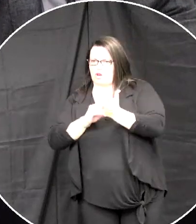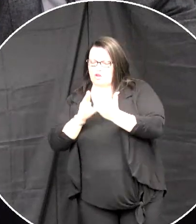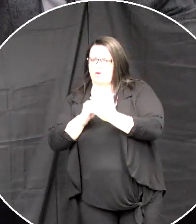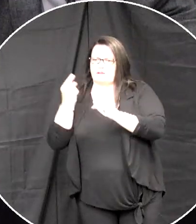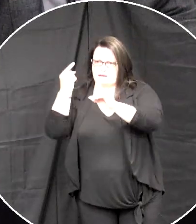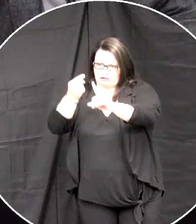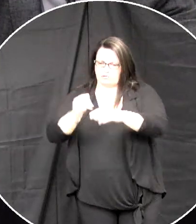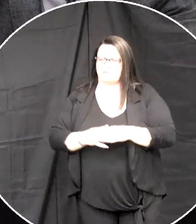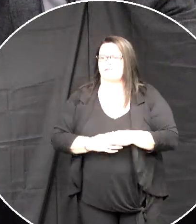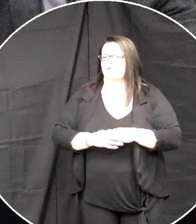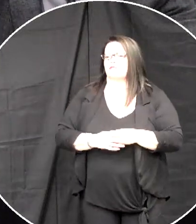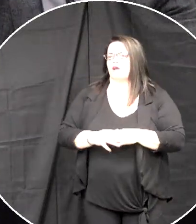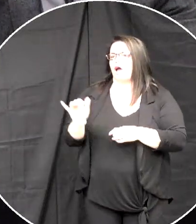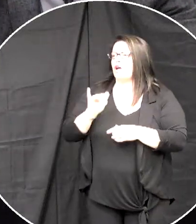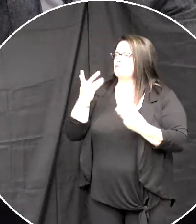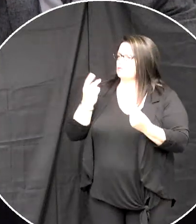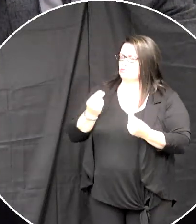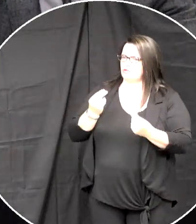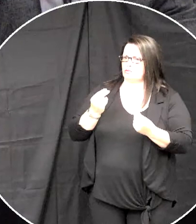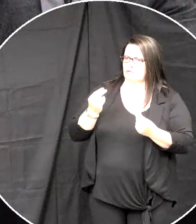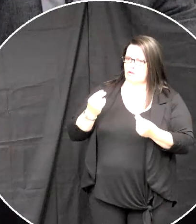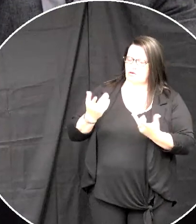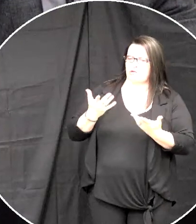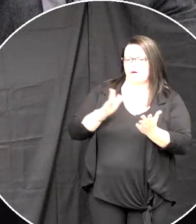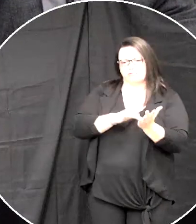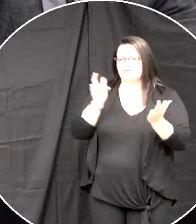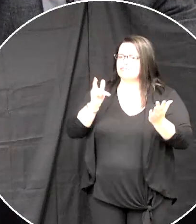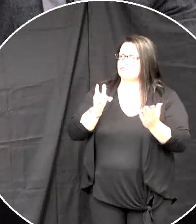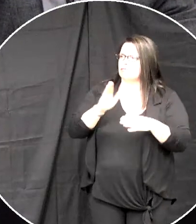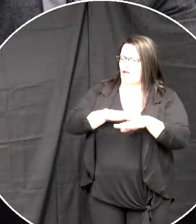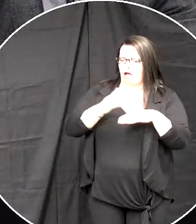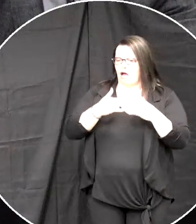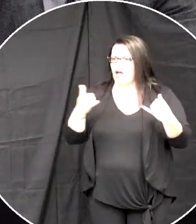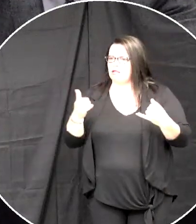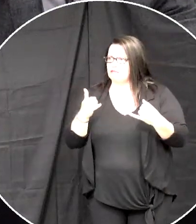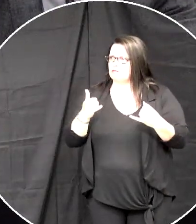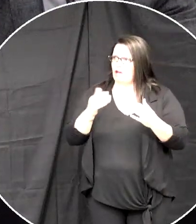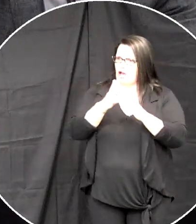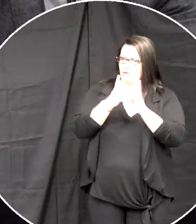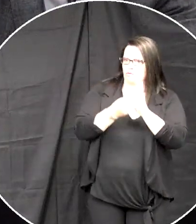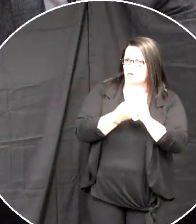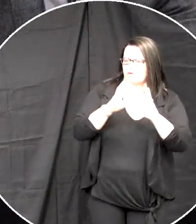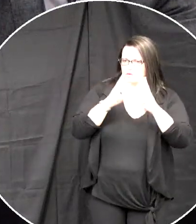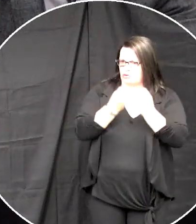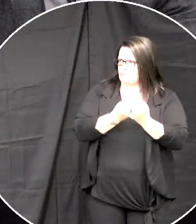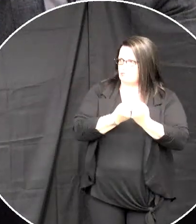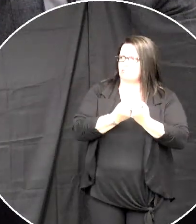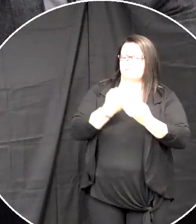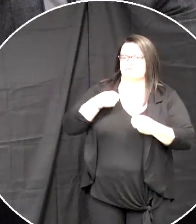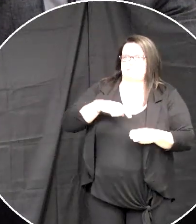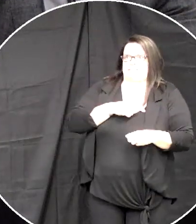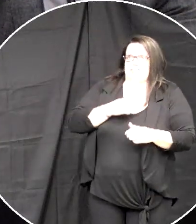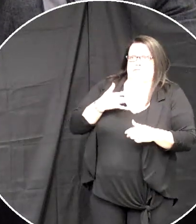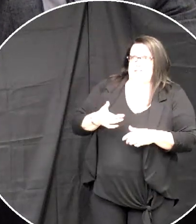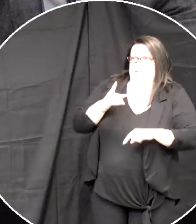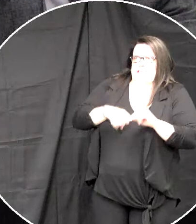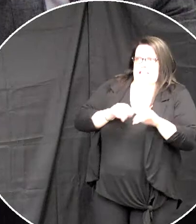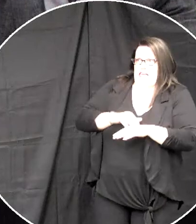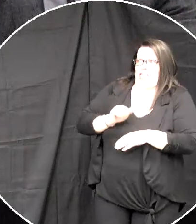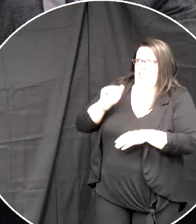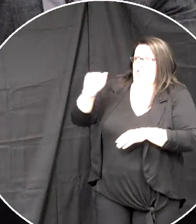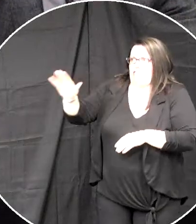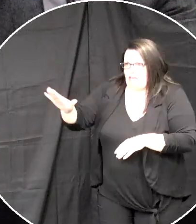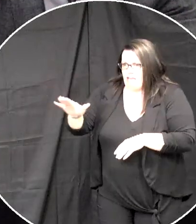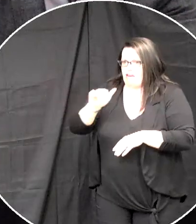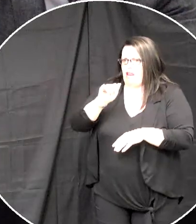advantage of an online seminar that we normally wouldn't be able to send all of our